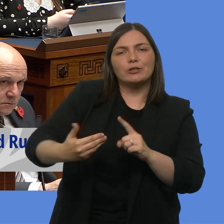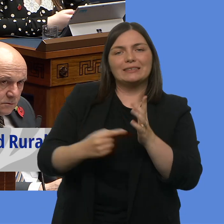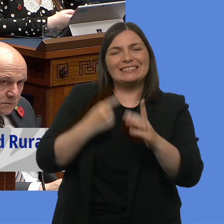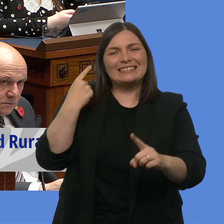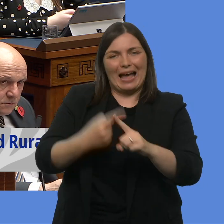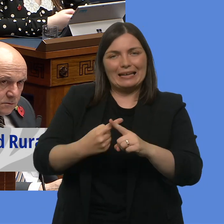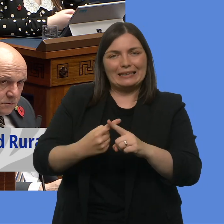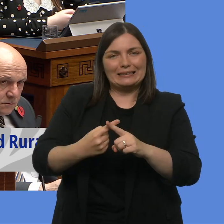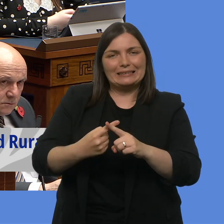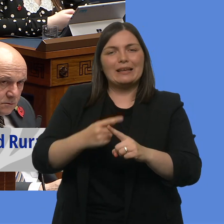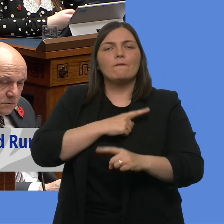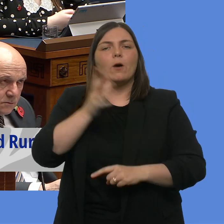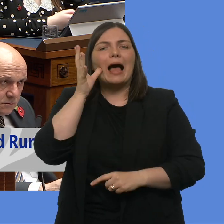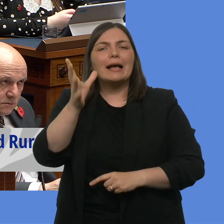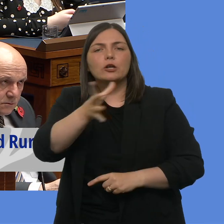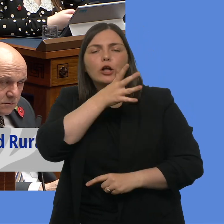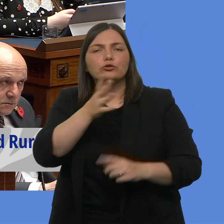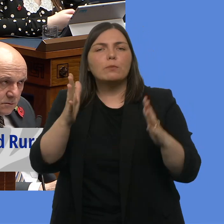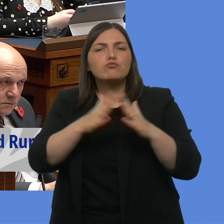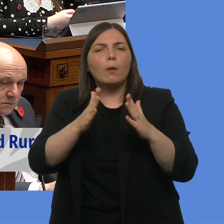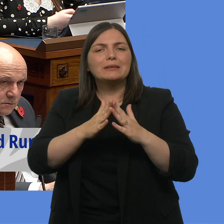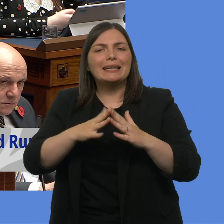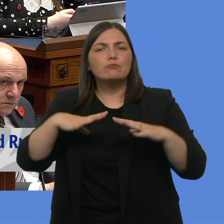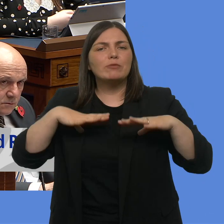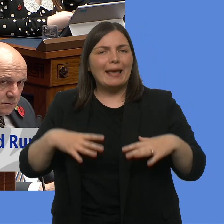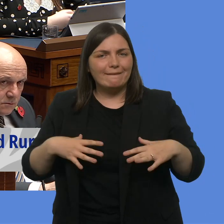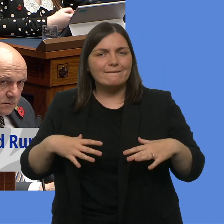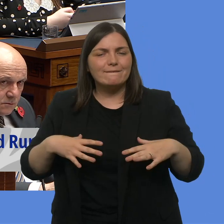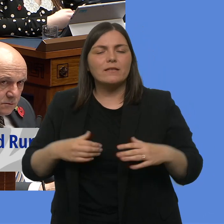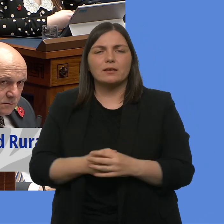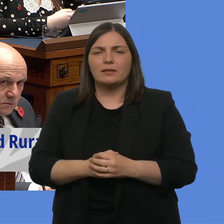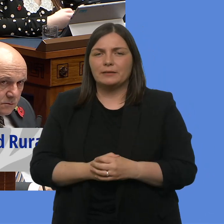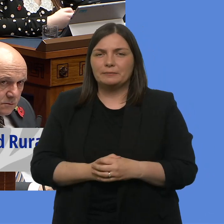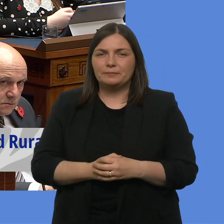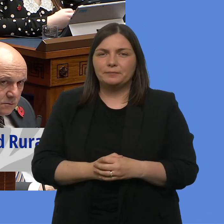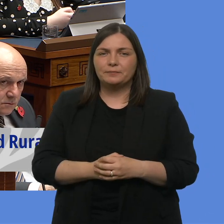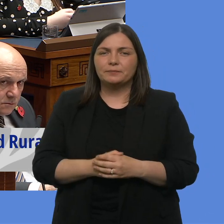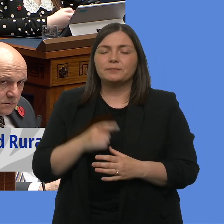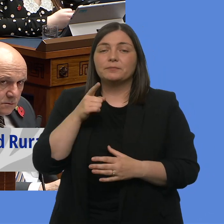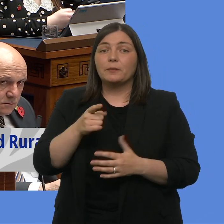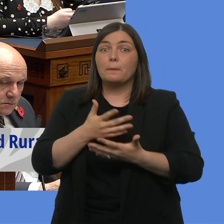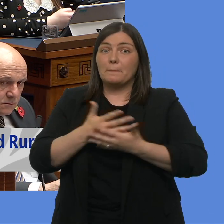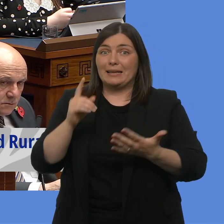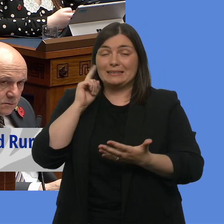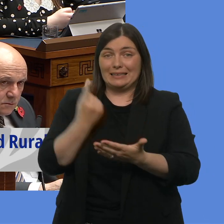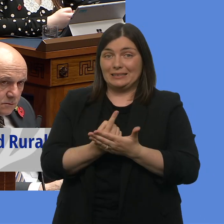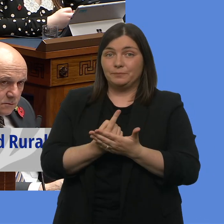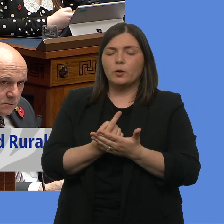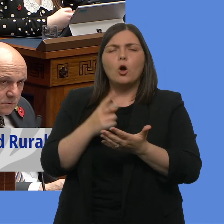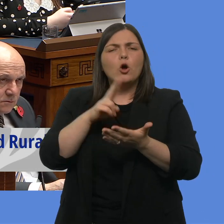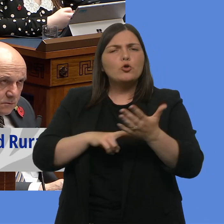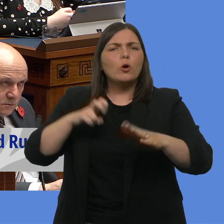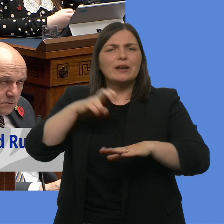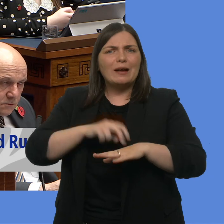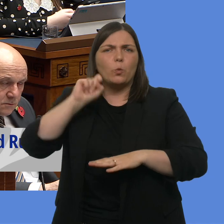was a bad budget for farmers, and one of the biggest issues around this is that decision in terms of agricultural property relief. Northern Ireland will be disproportionately affected